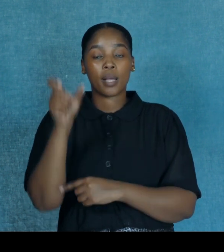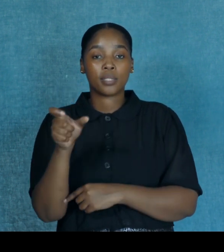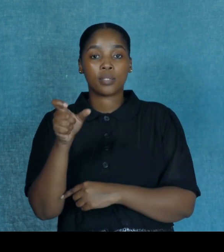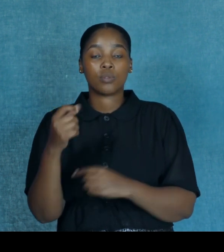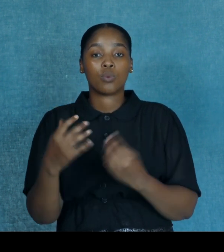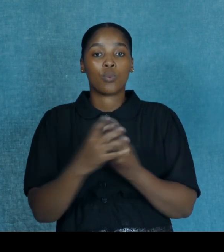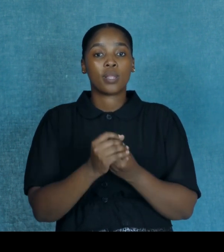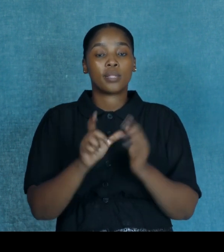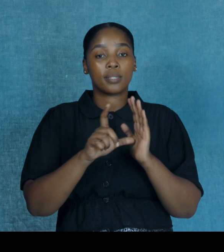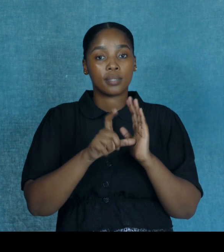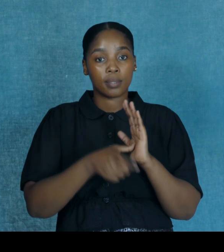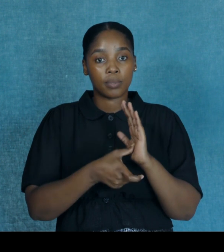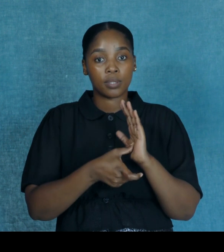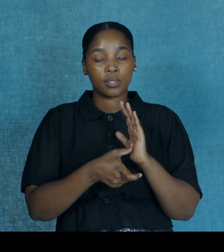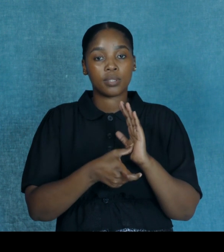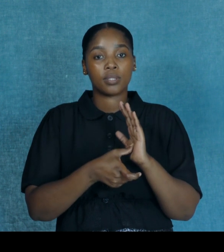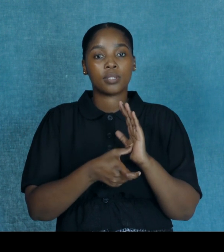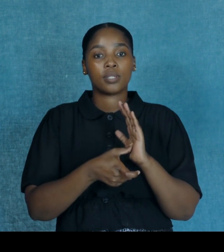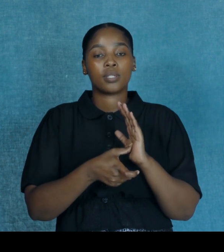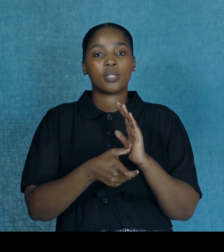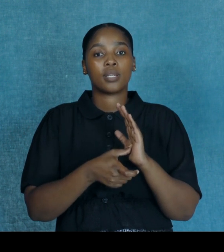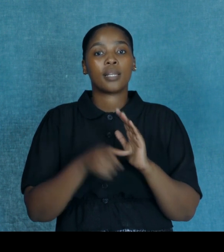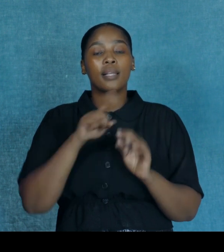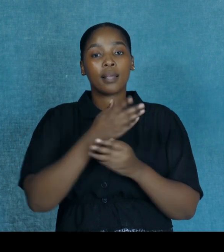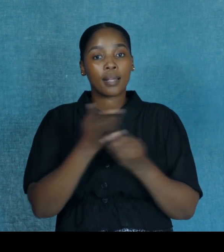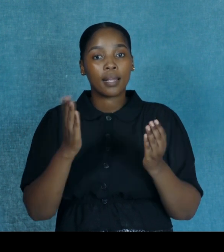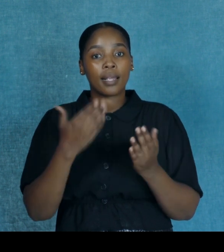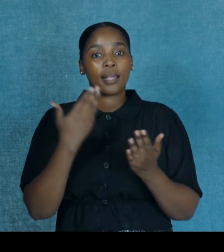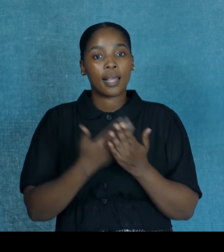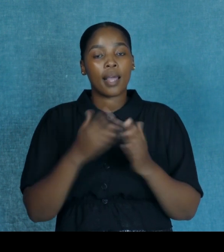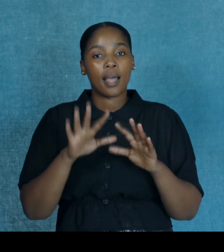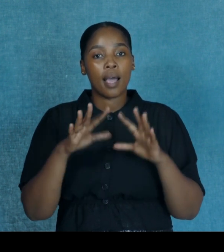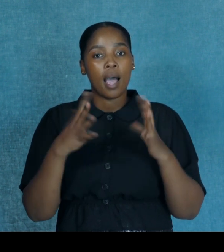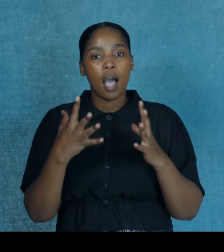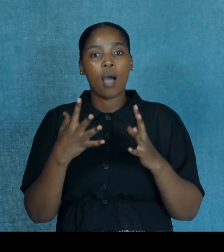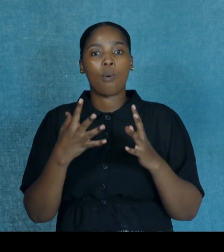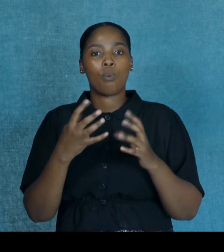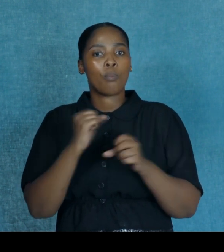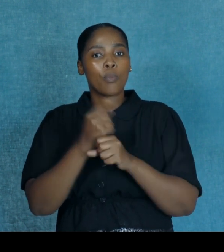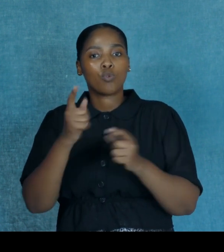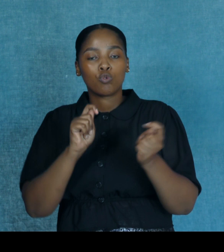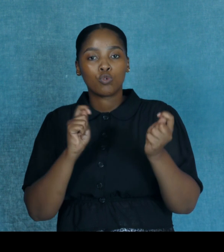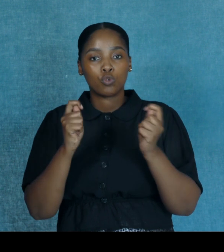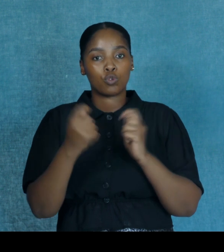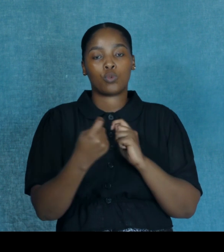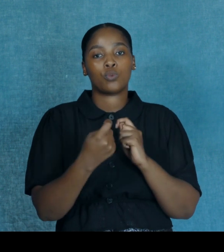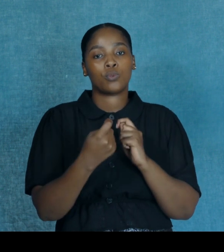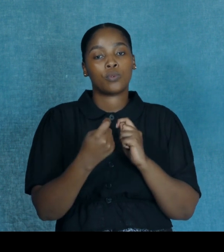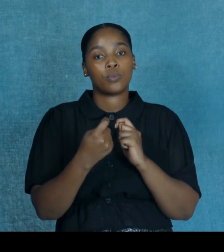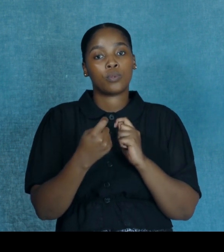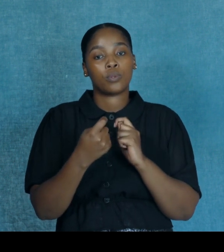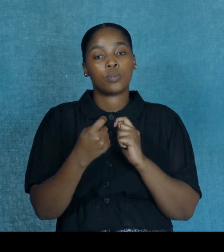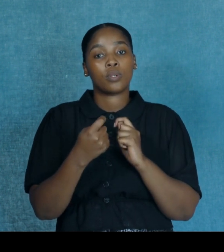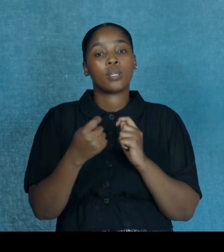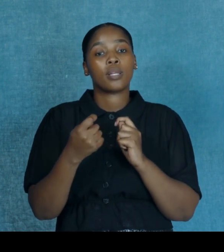in their personal capacity, they in turn become powerful catalysts for change in their immediate social circles and